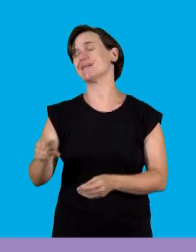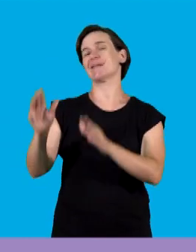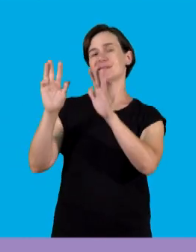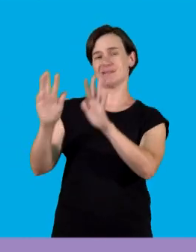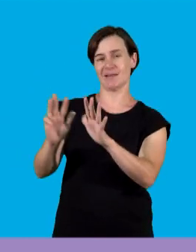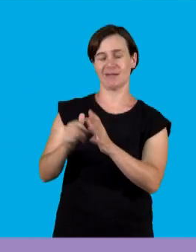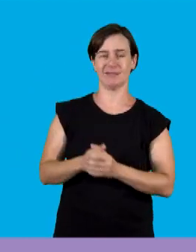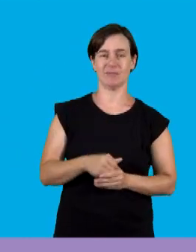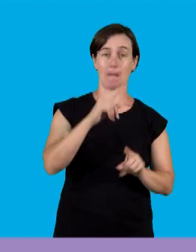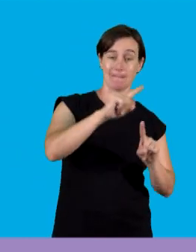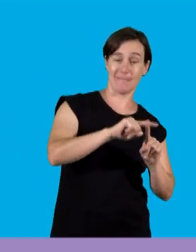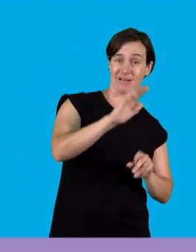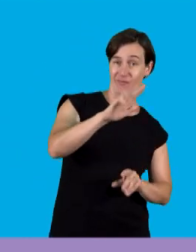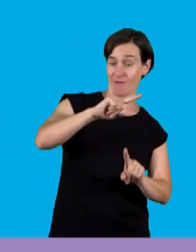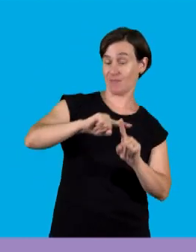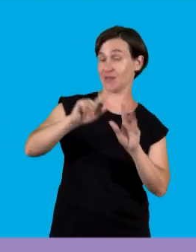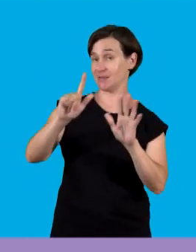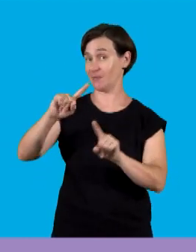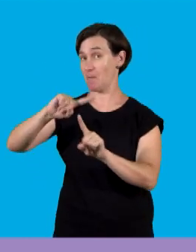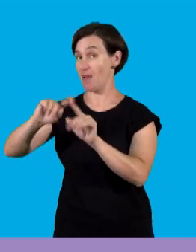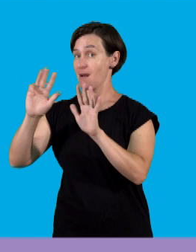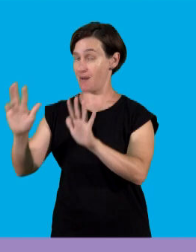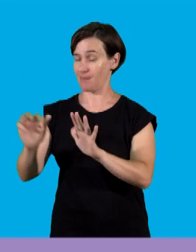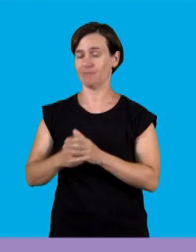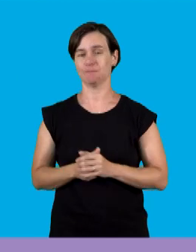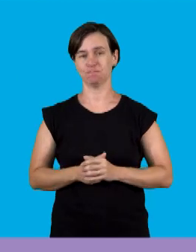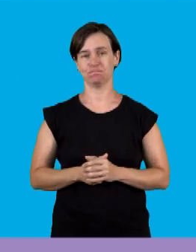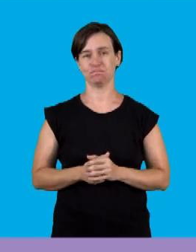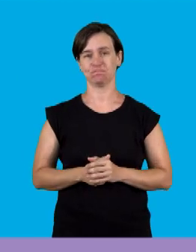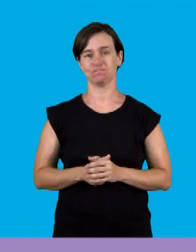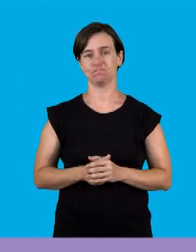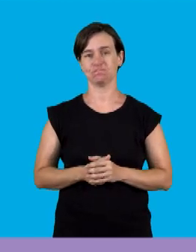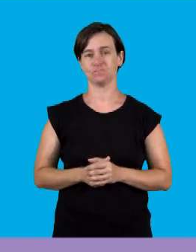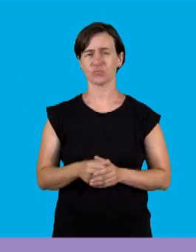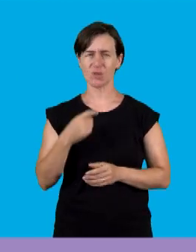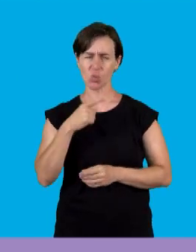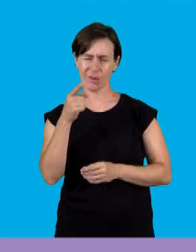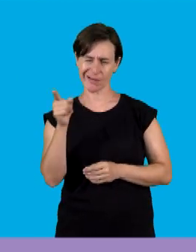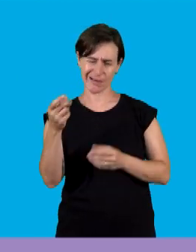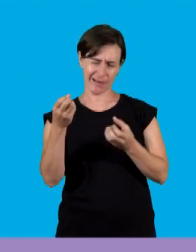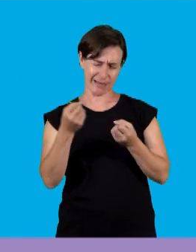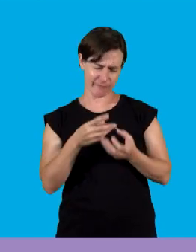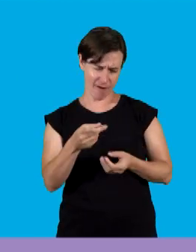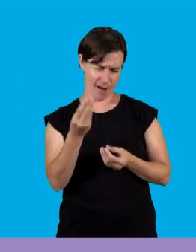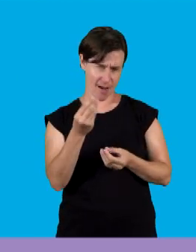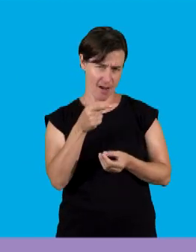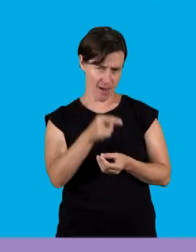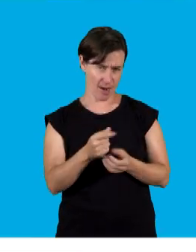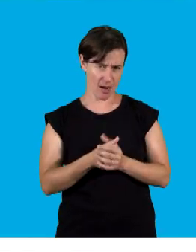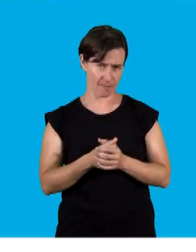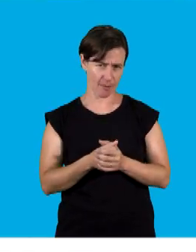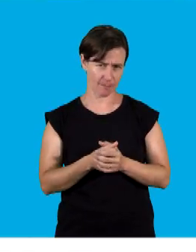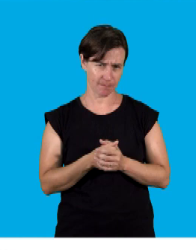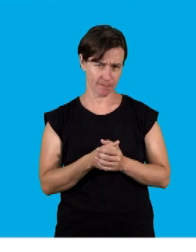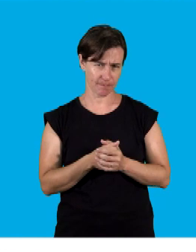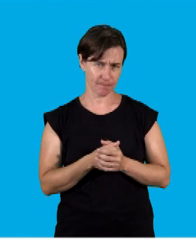a 9. So as we can see that with the numbers that we are adding, or the difference